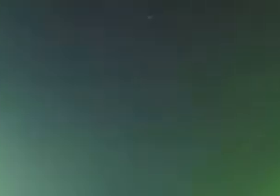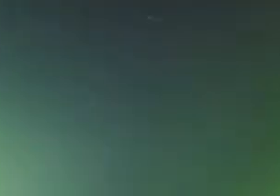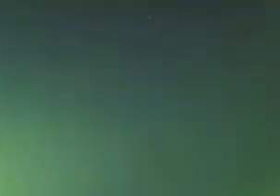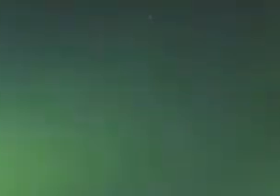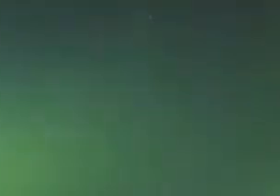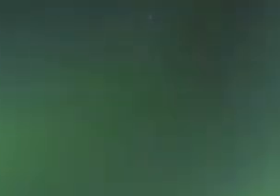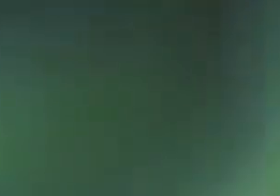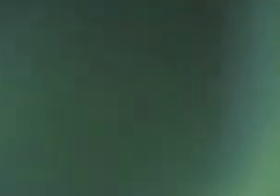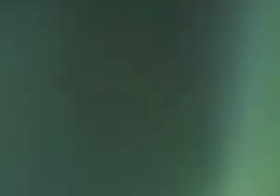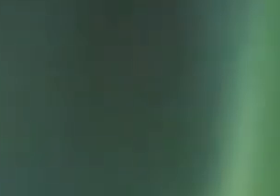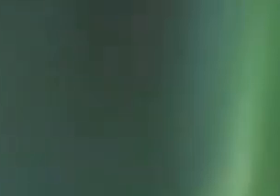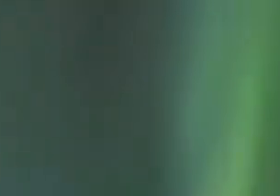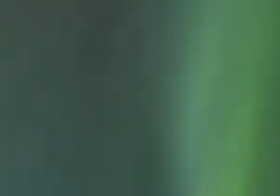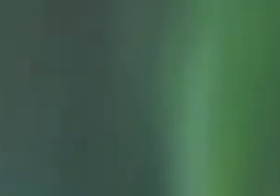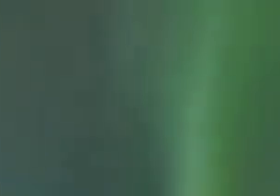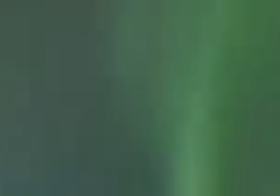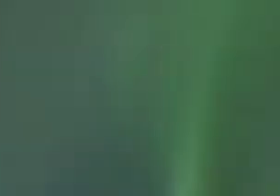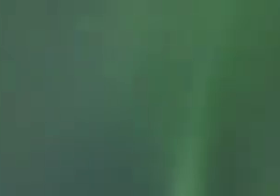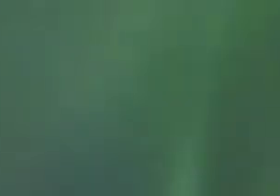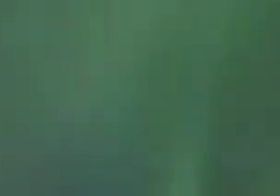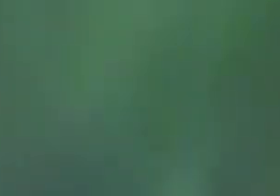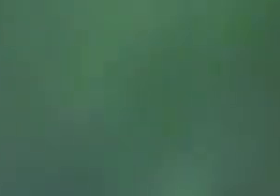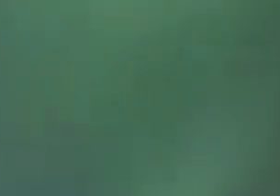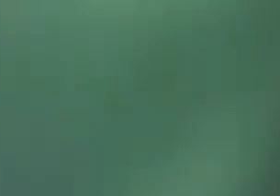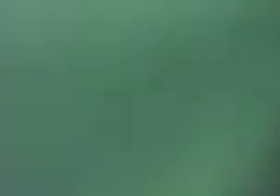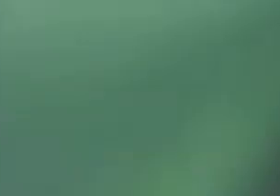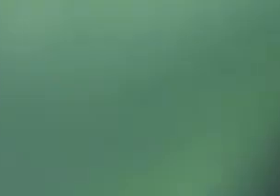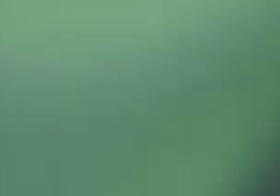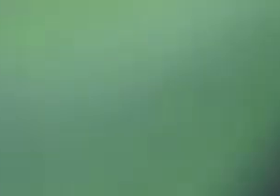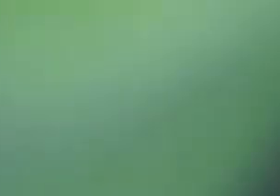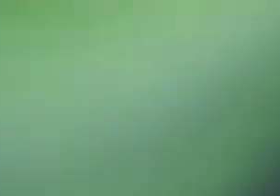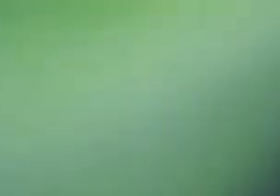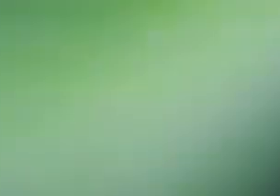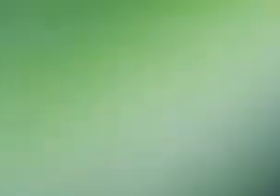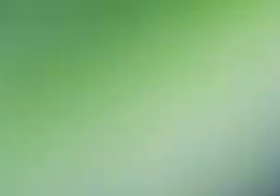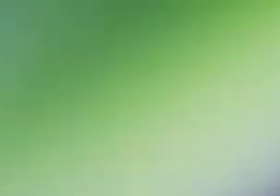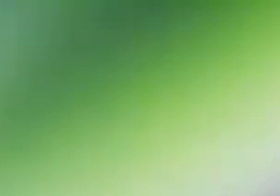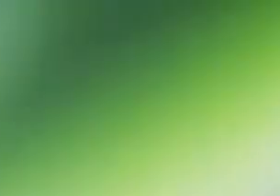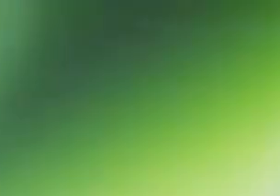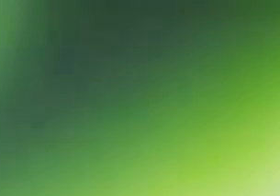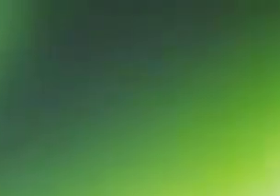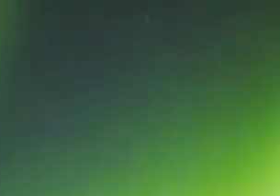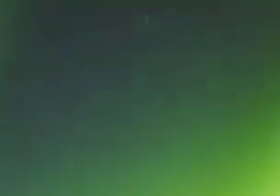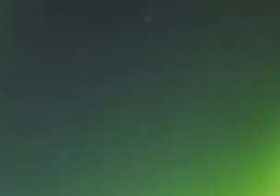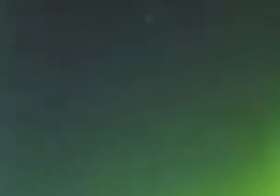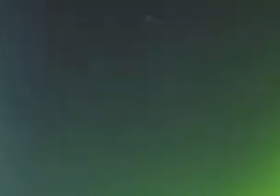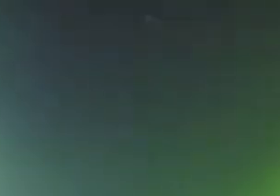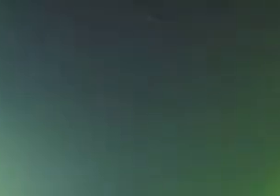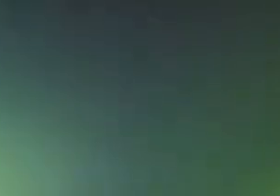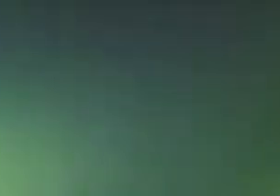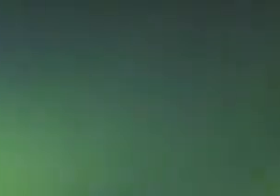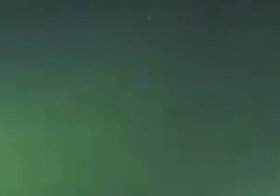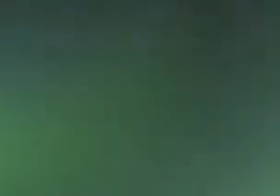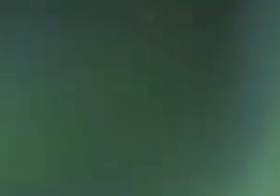and we understand that it can be kind of daunting at times with the different steps that are required, especially